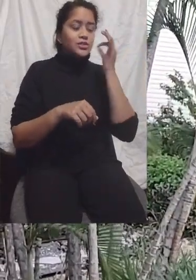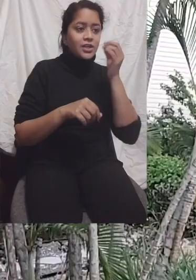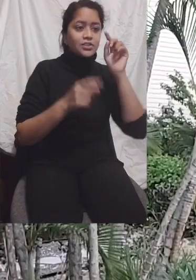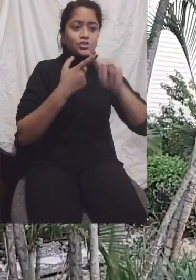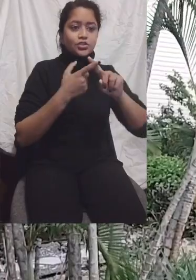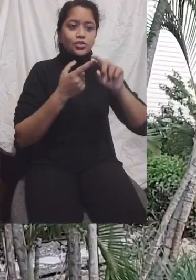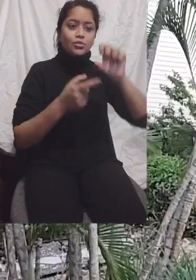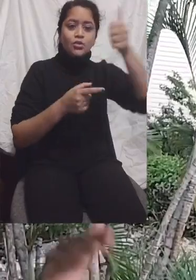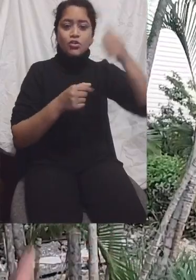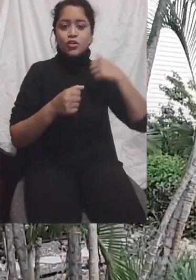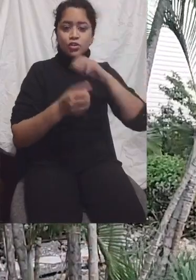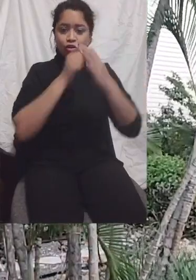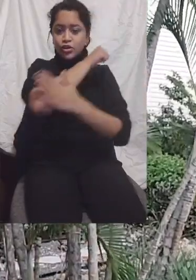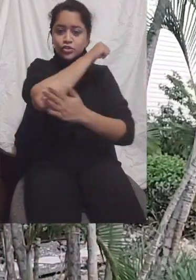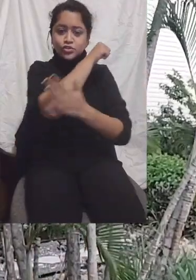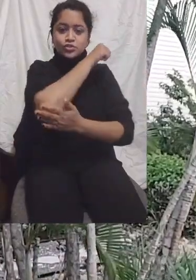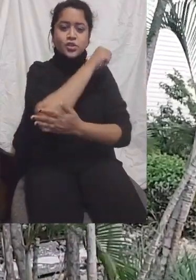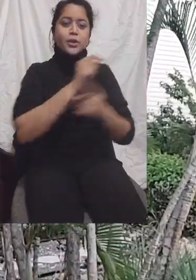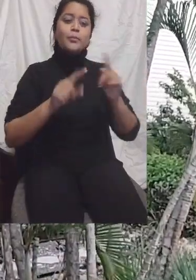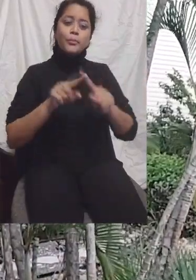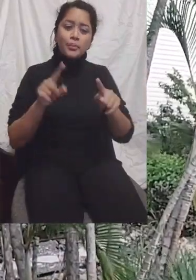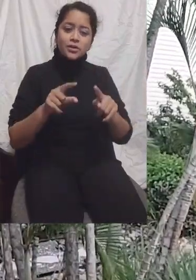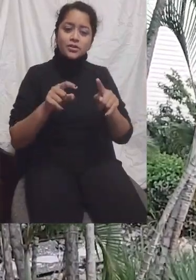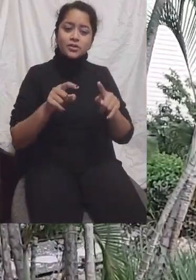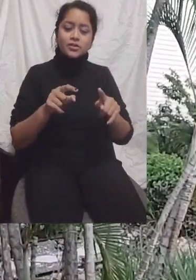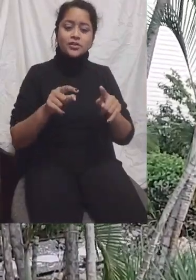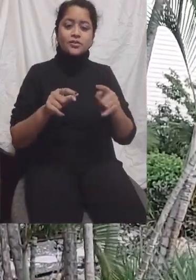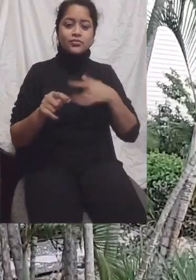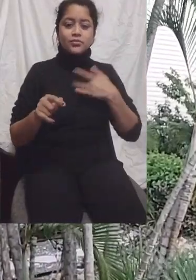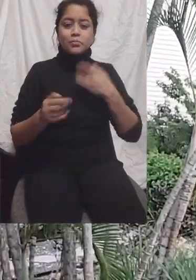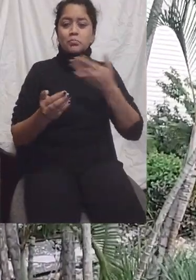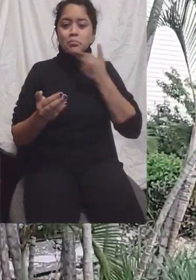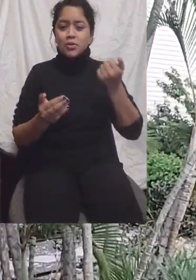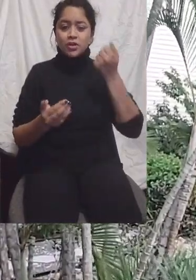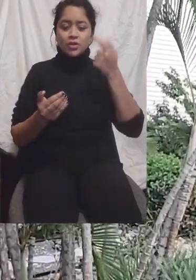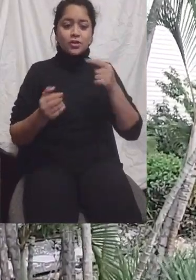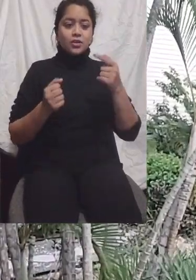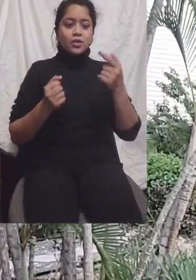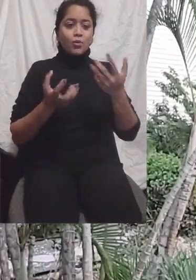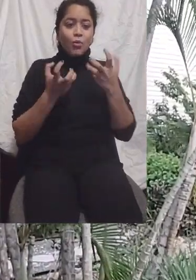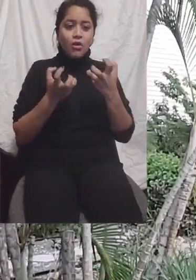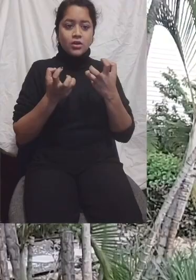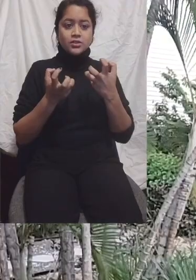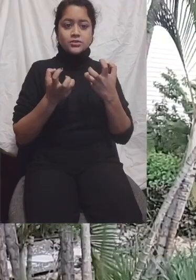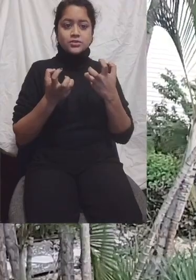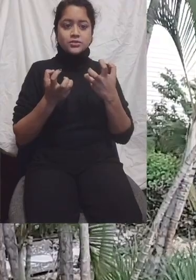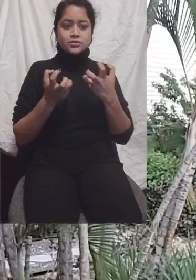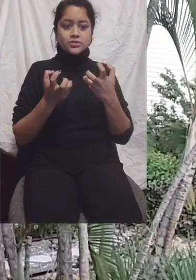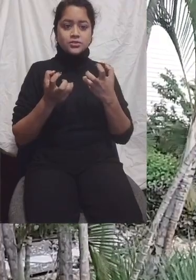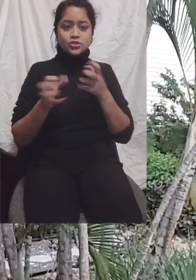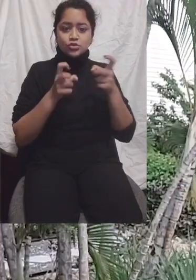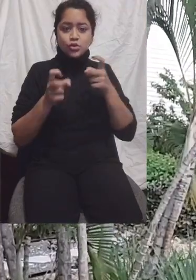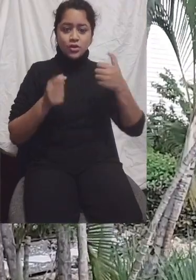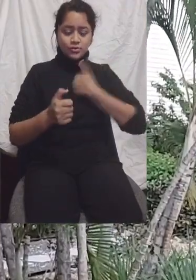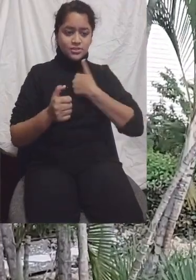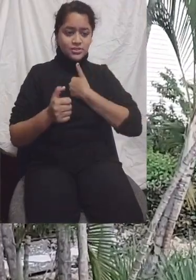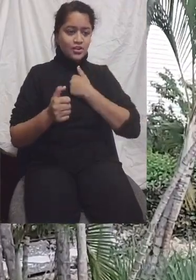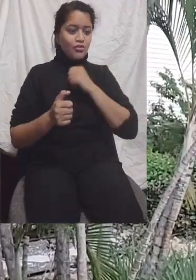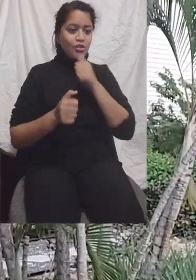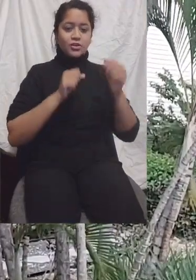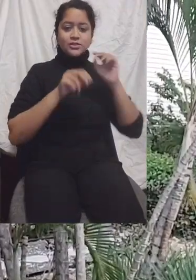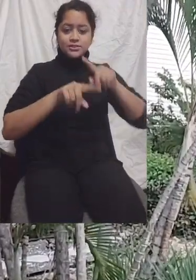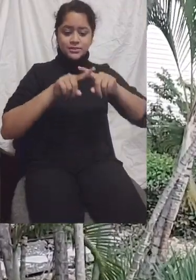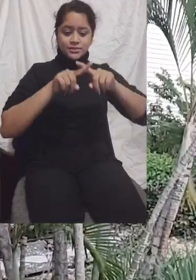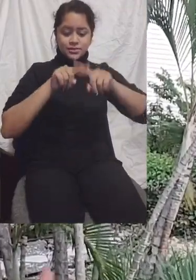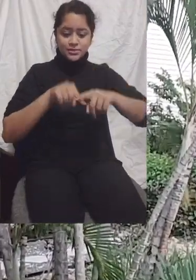essence, that's a stopgap to we should be able to look after our own and be able to control